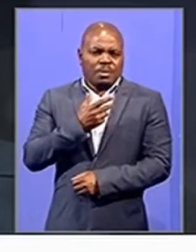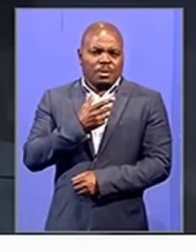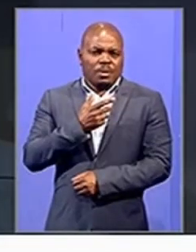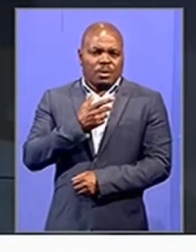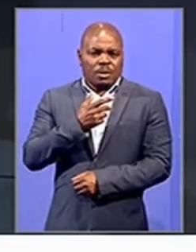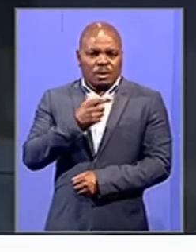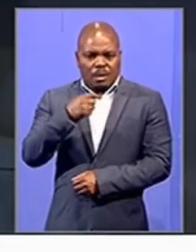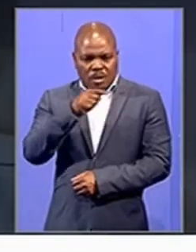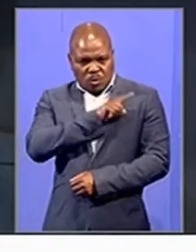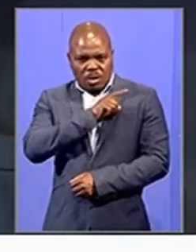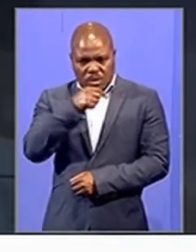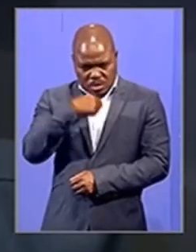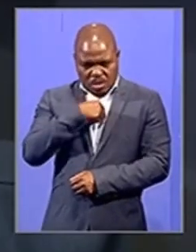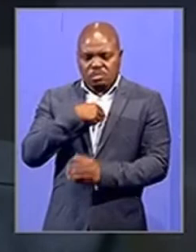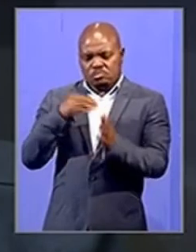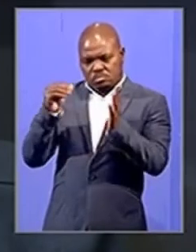why I took out